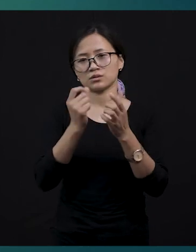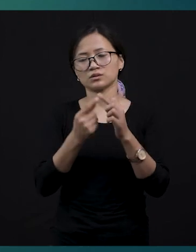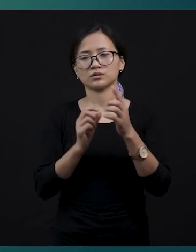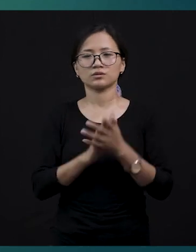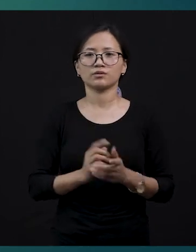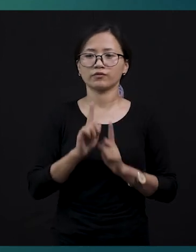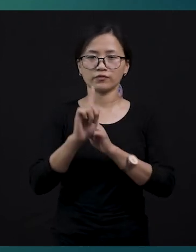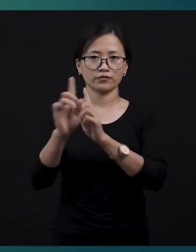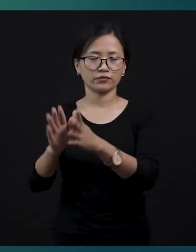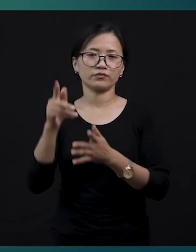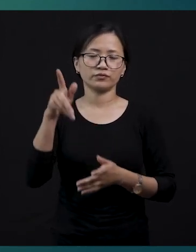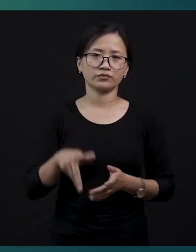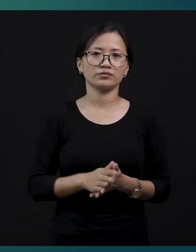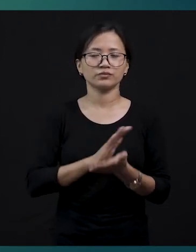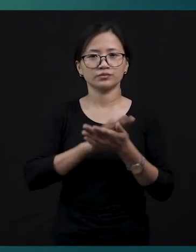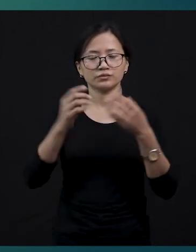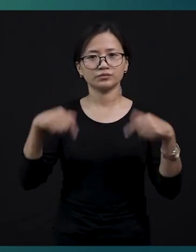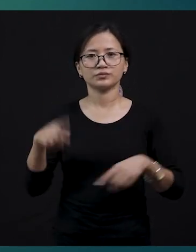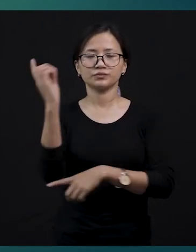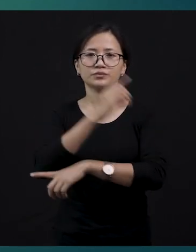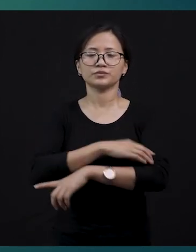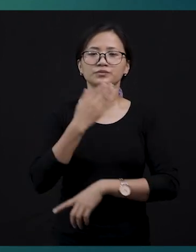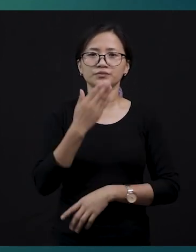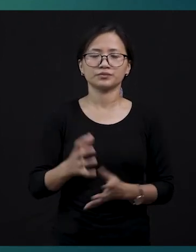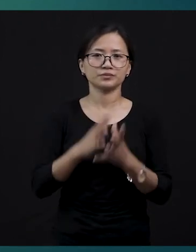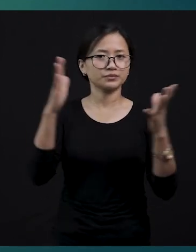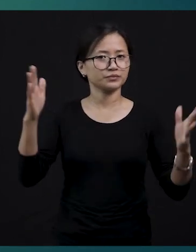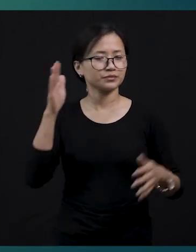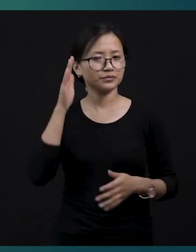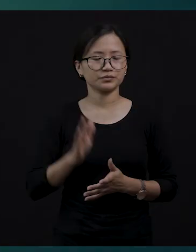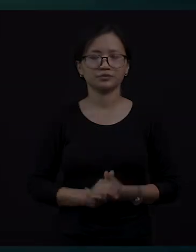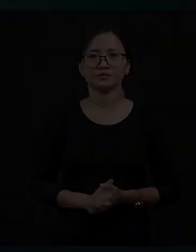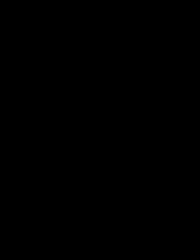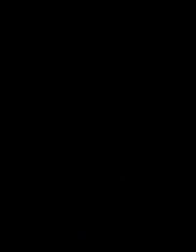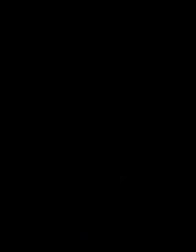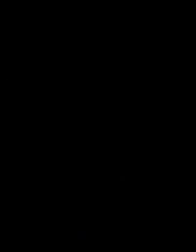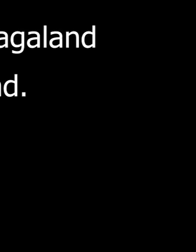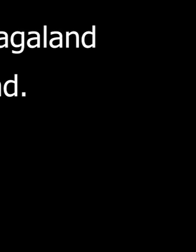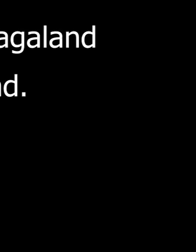follow it. And we are going to end our class here for today. Thank you so much for listening patiently.